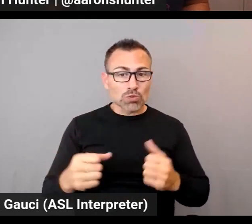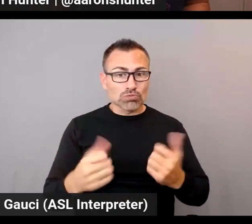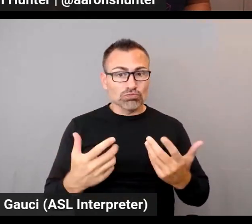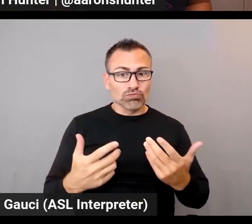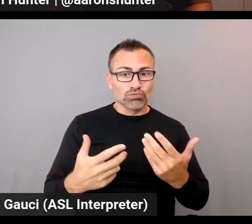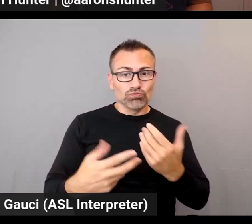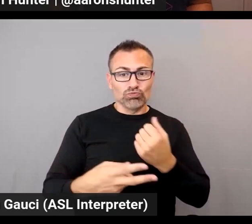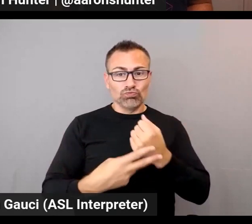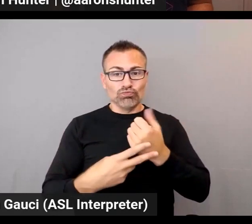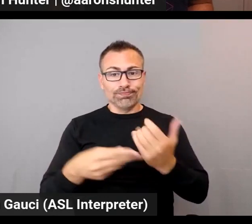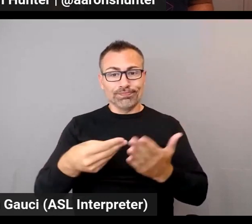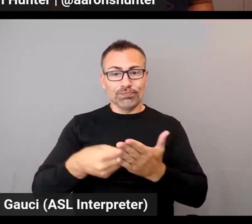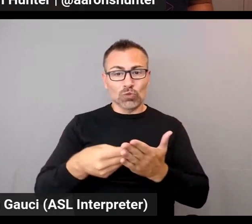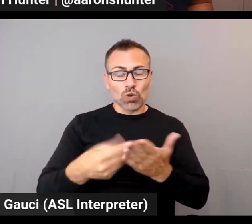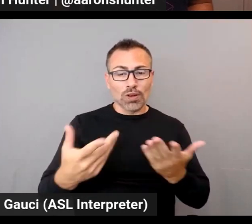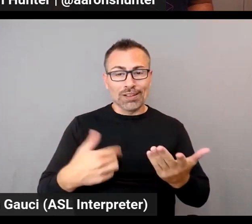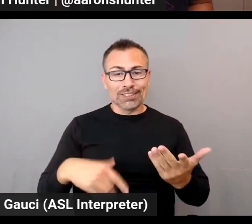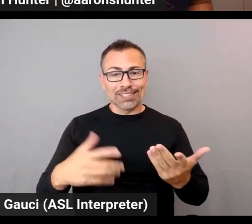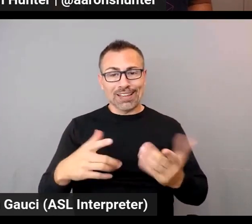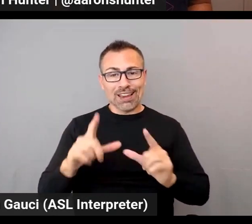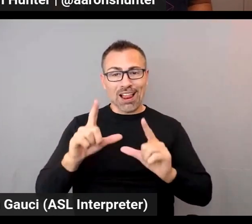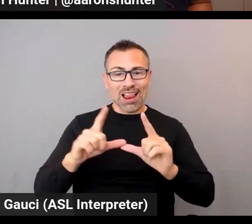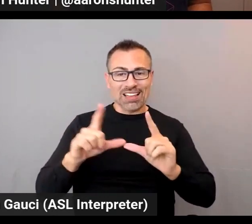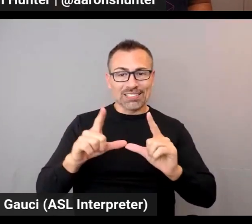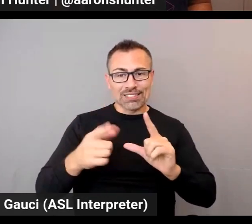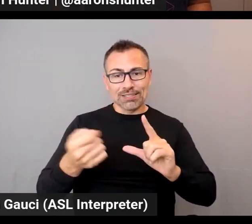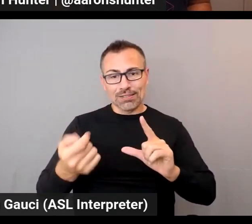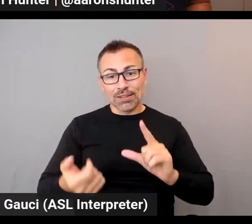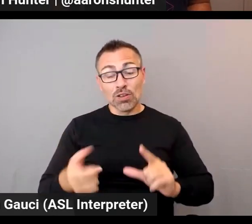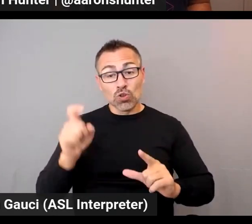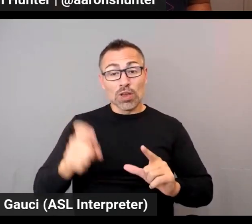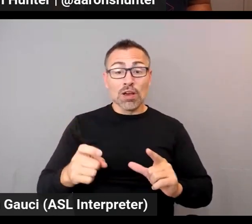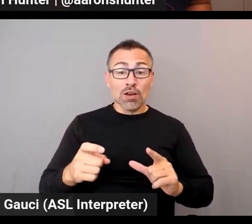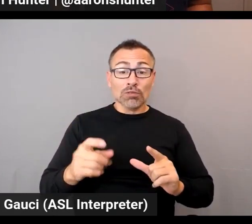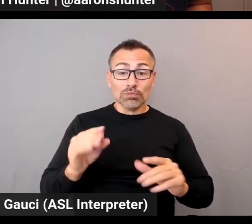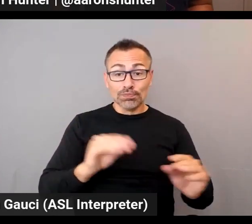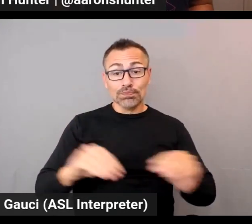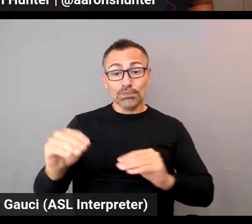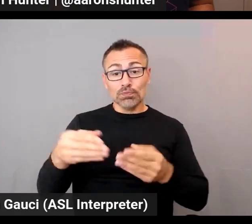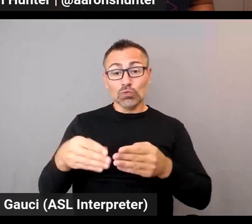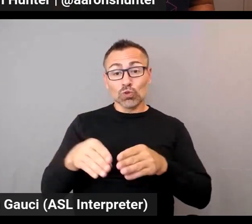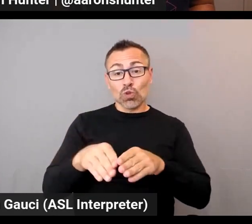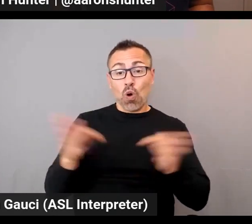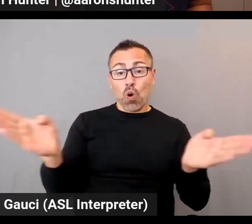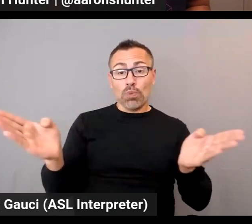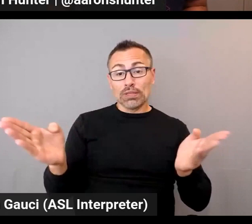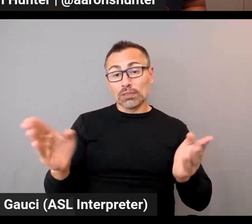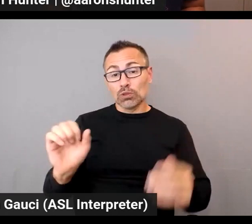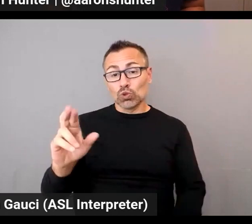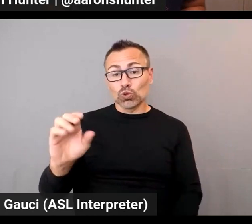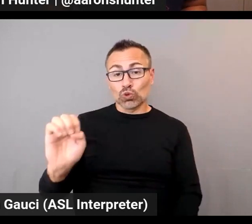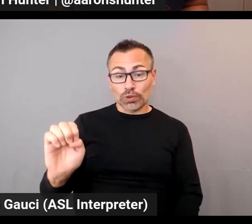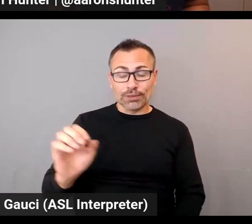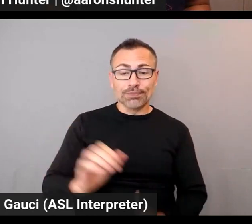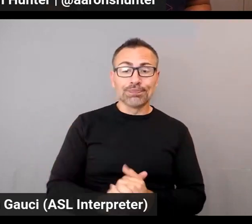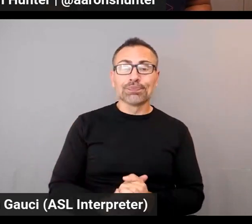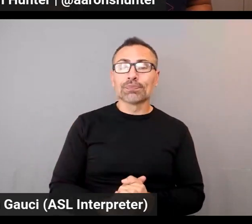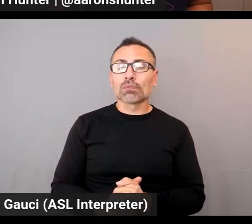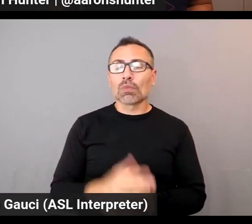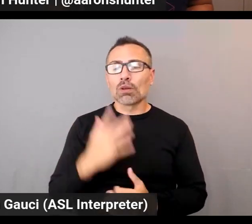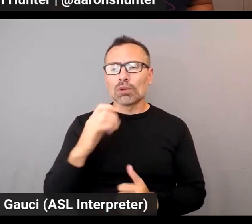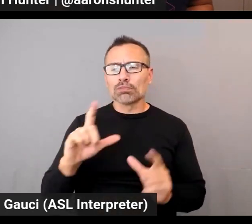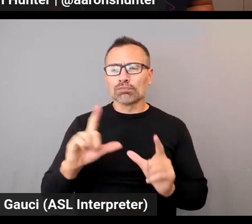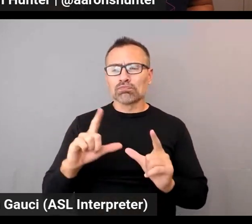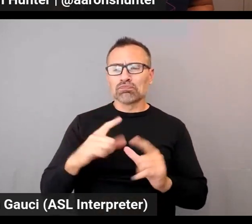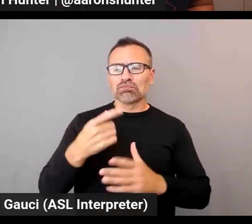and get rid of some of the licenses, you really have to move to the open source and Linux sort of version so that you're getting rid of that licensing